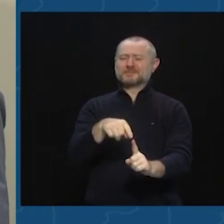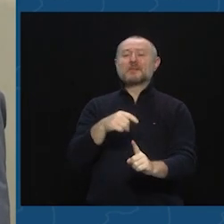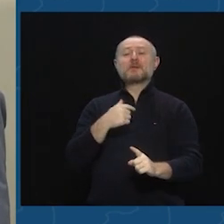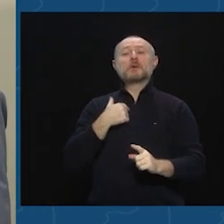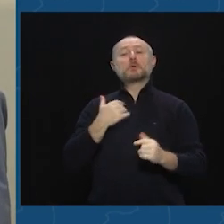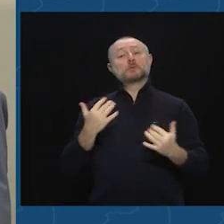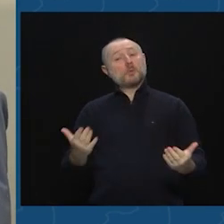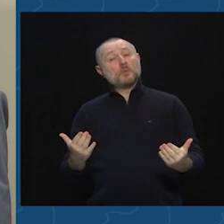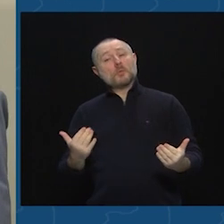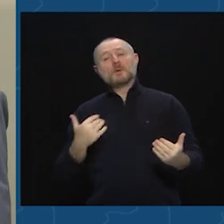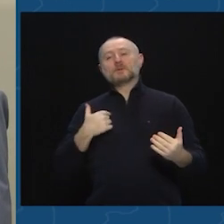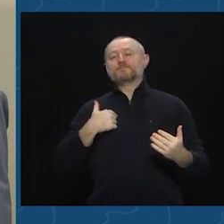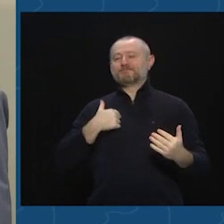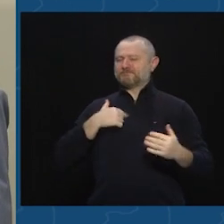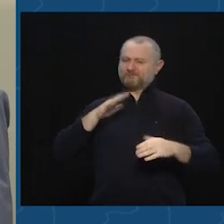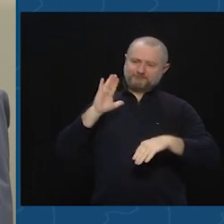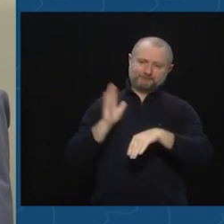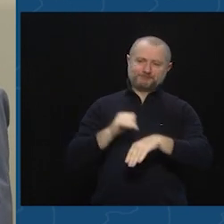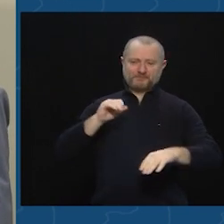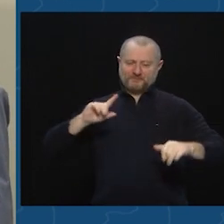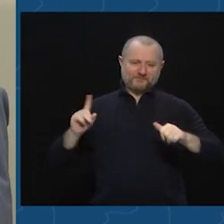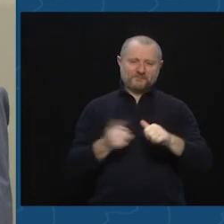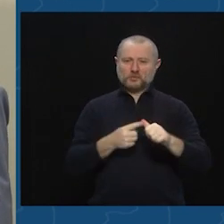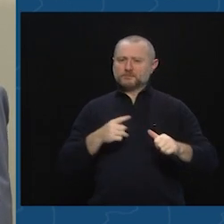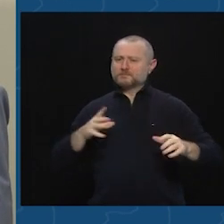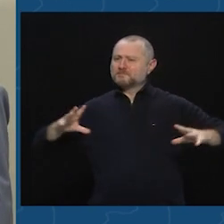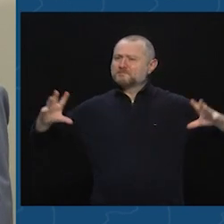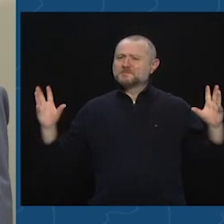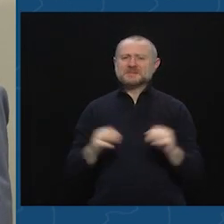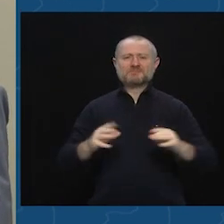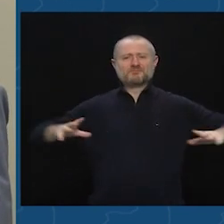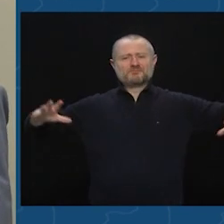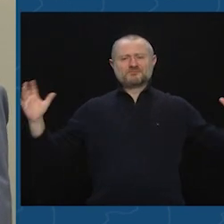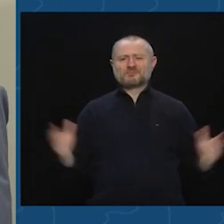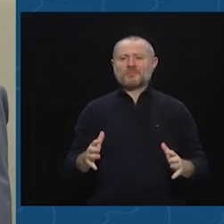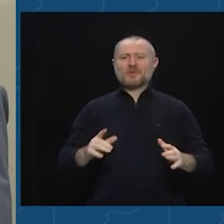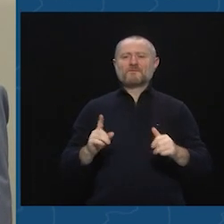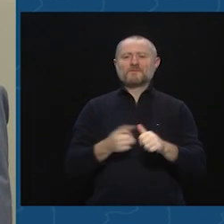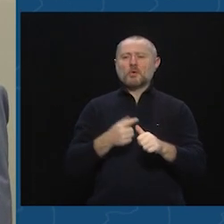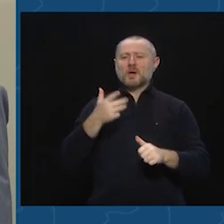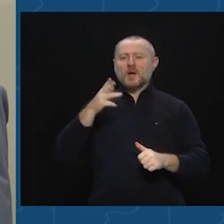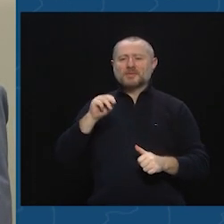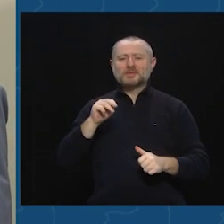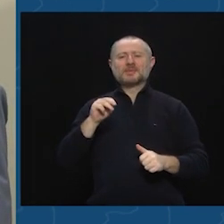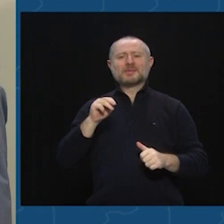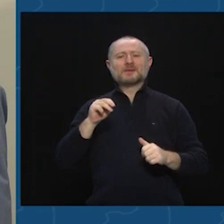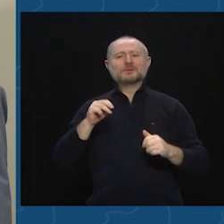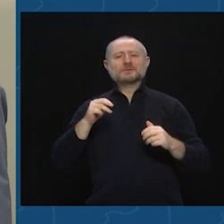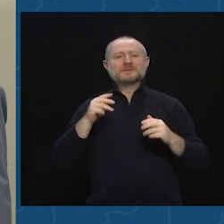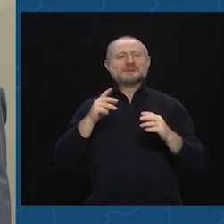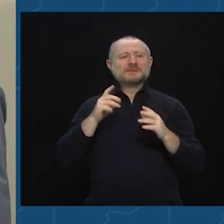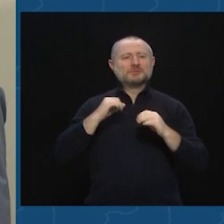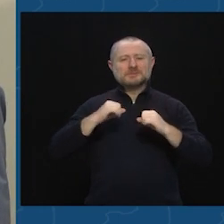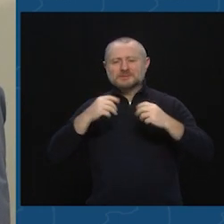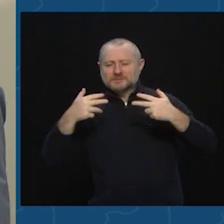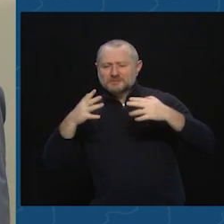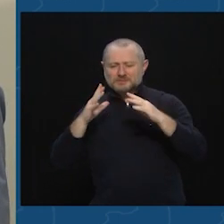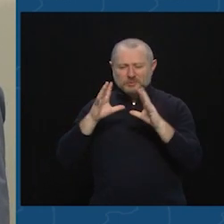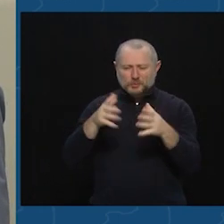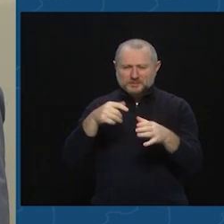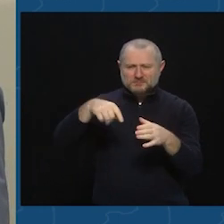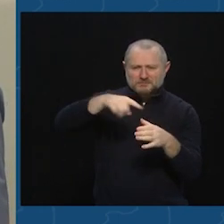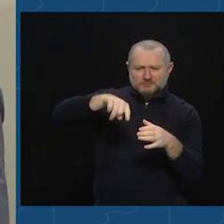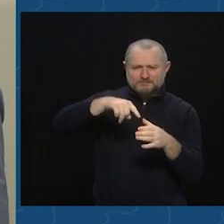multi-state gun intelligence consortium with the shared goal of stopping gun trafficking interstate and across state